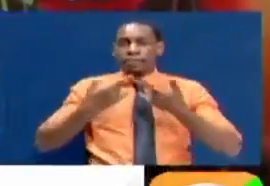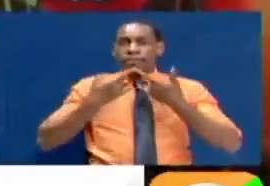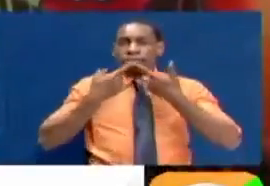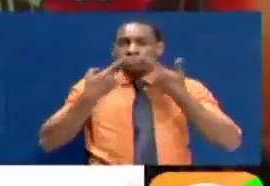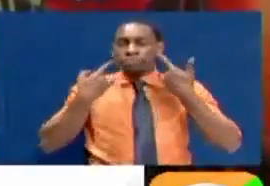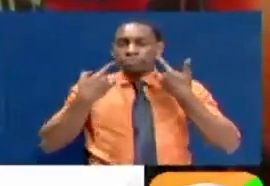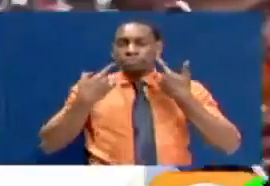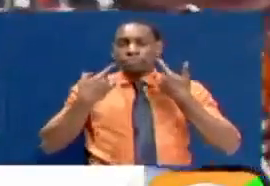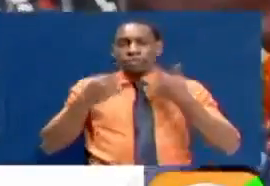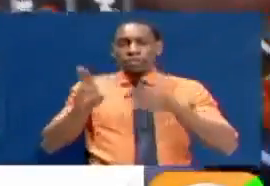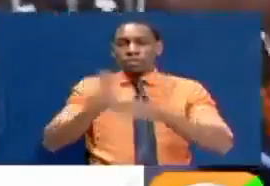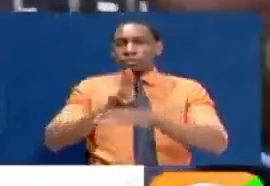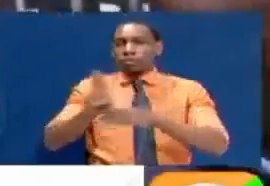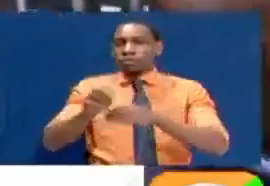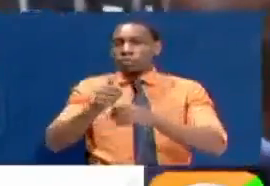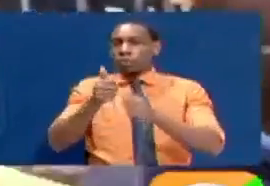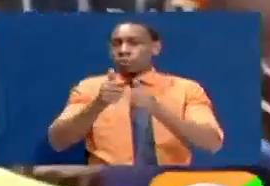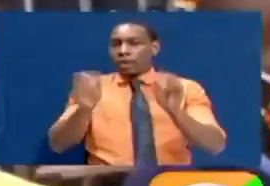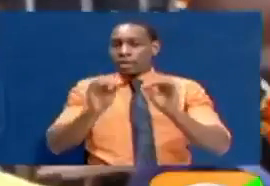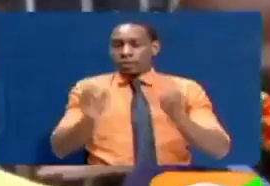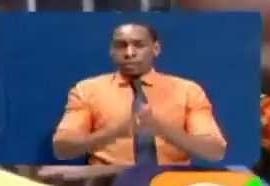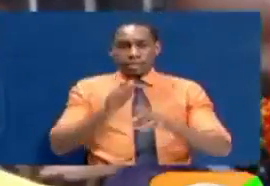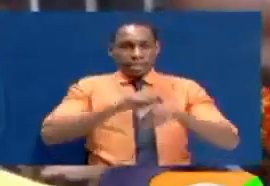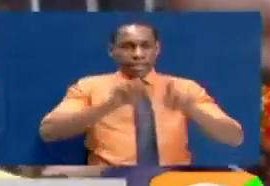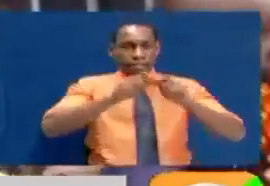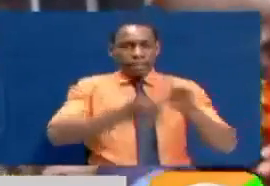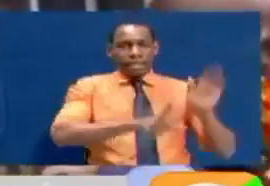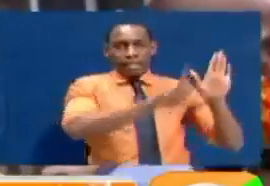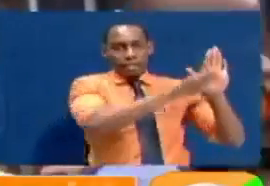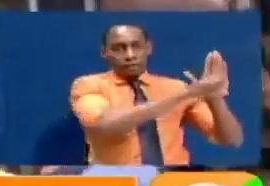never properly used.